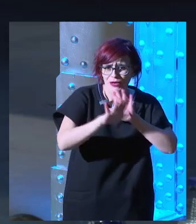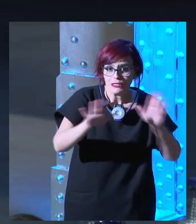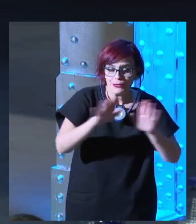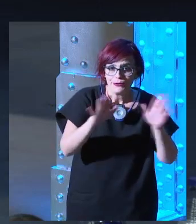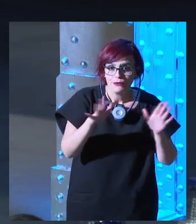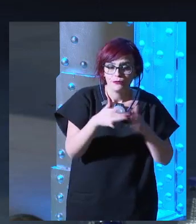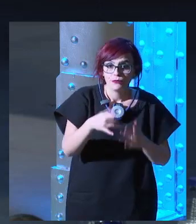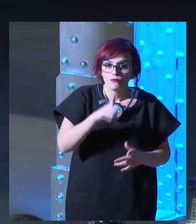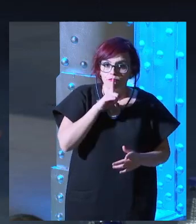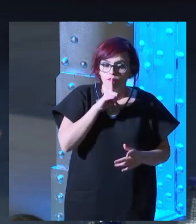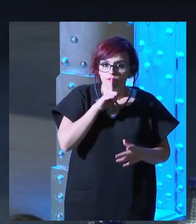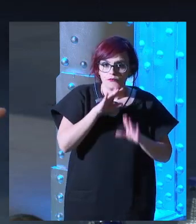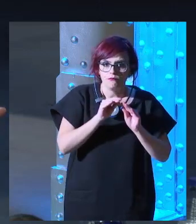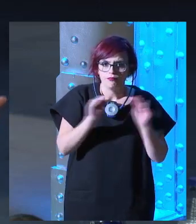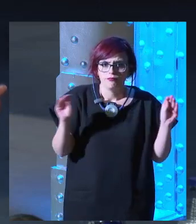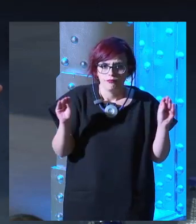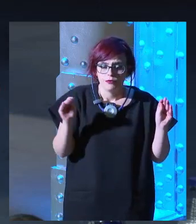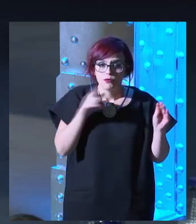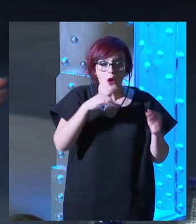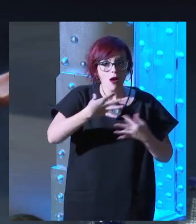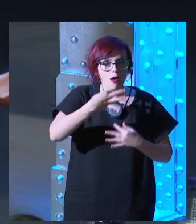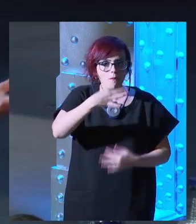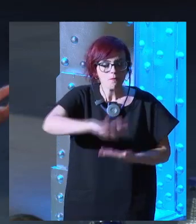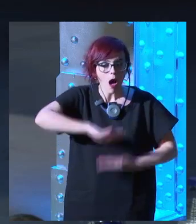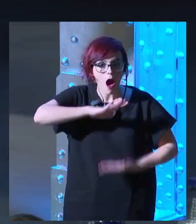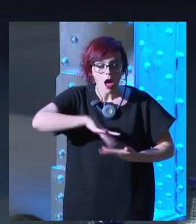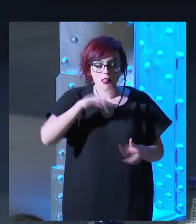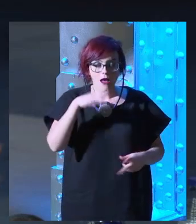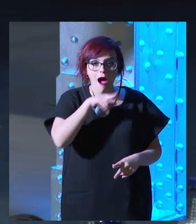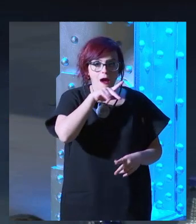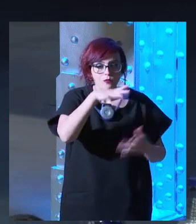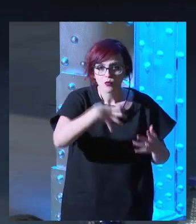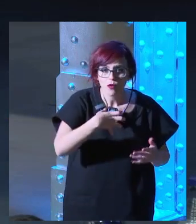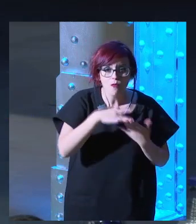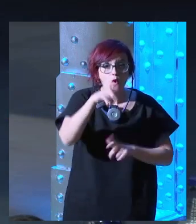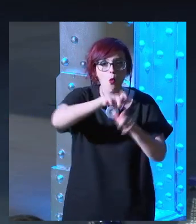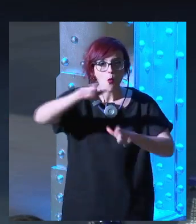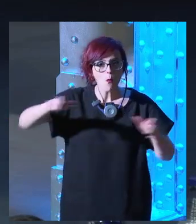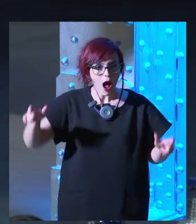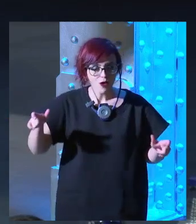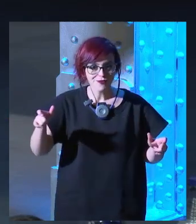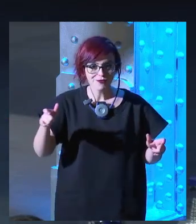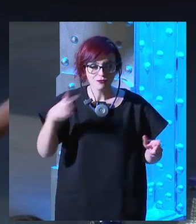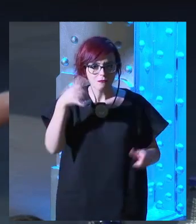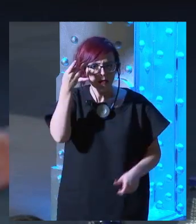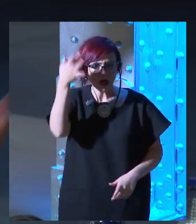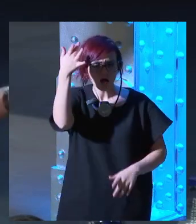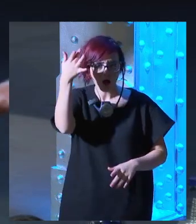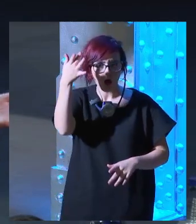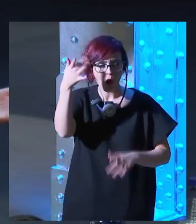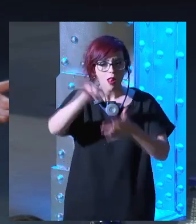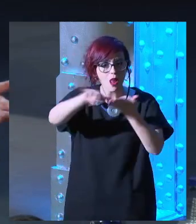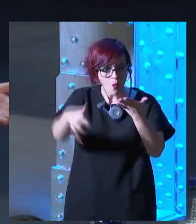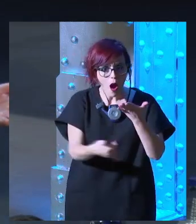words. And human beings invented language. It's ours. And we didn't invent language to say, where is the